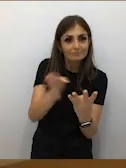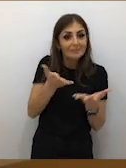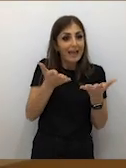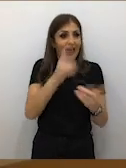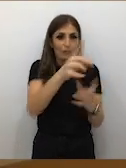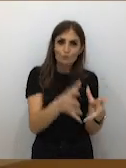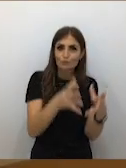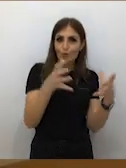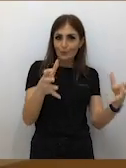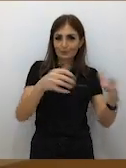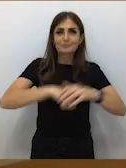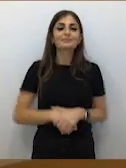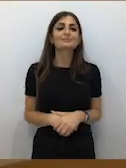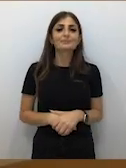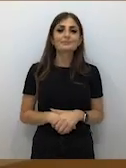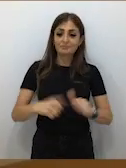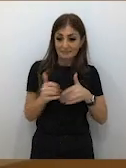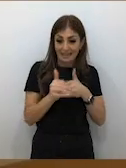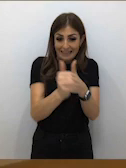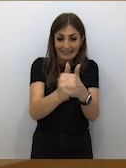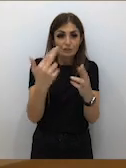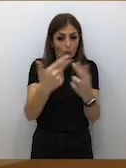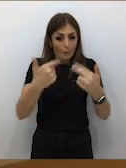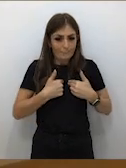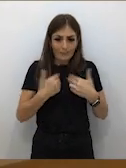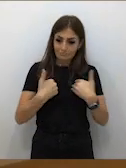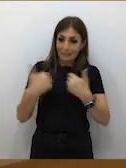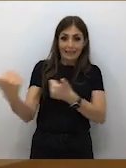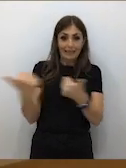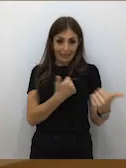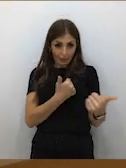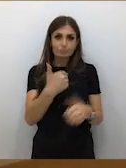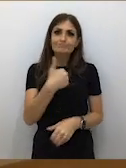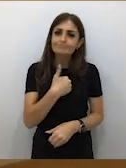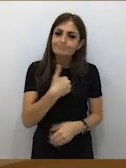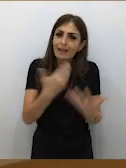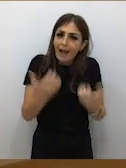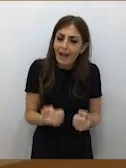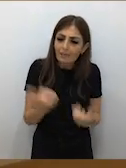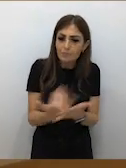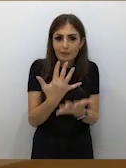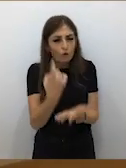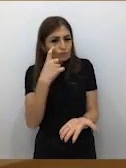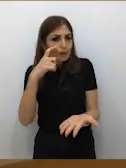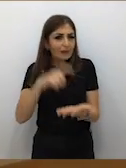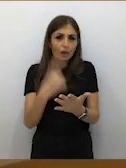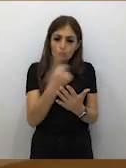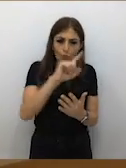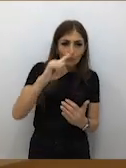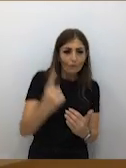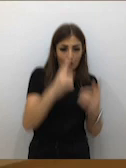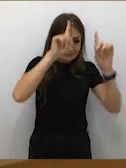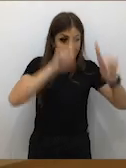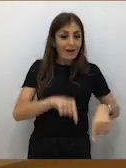pursue pathways that enable them to grow. Leadership to me is having a healthy ego so that you can